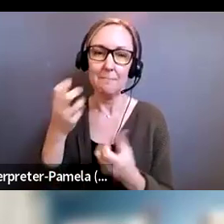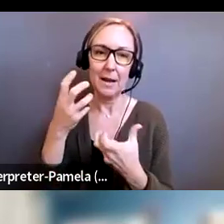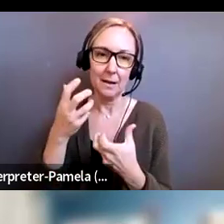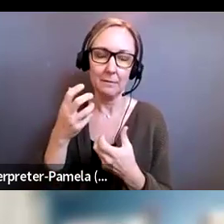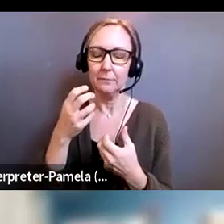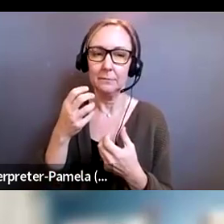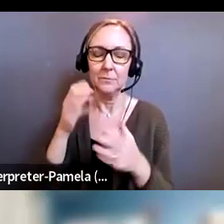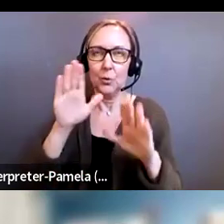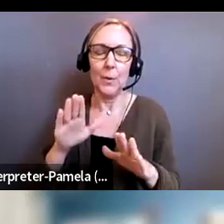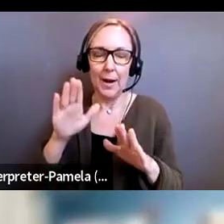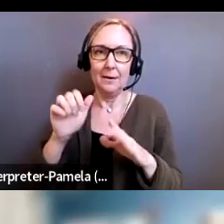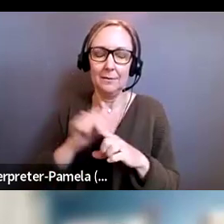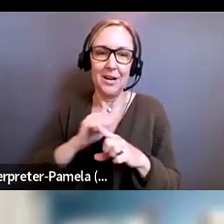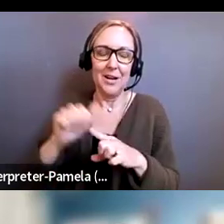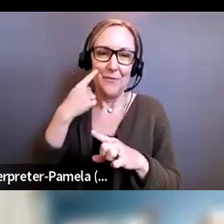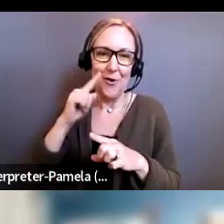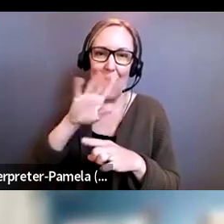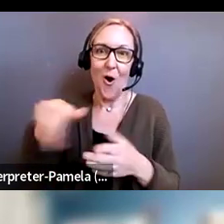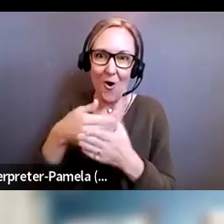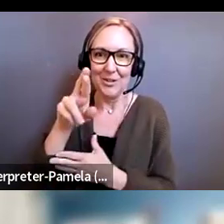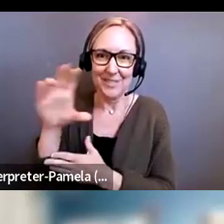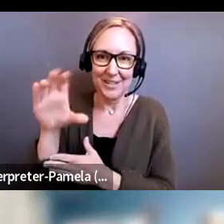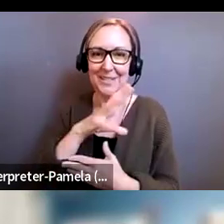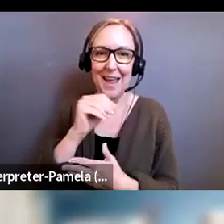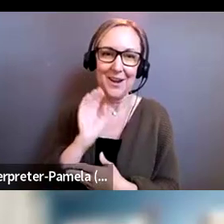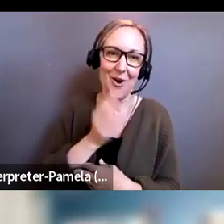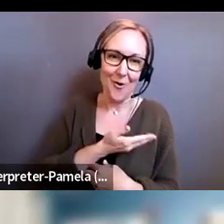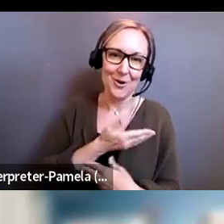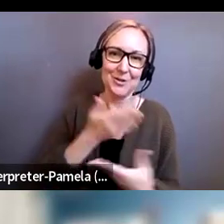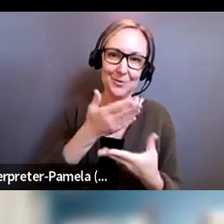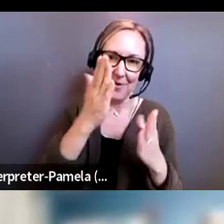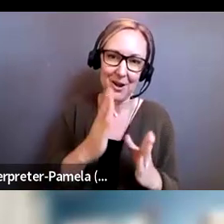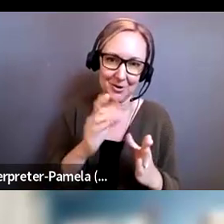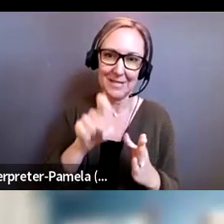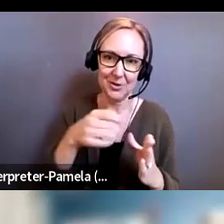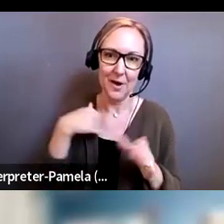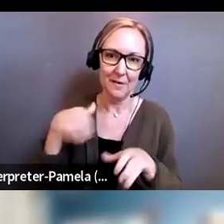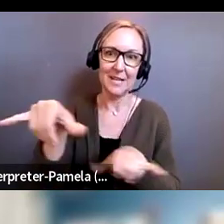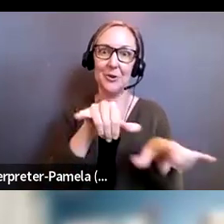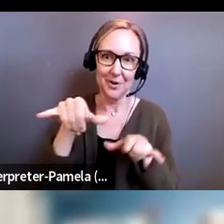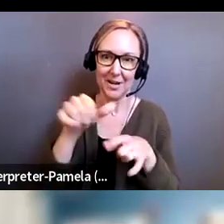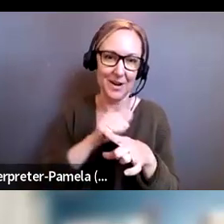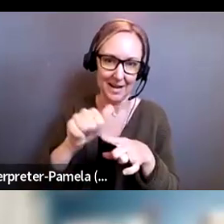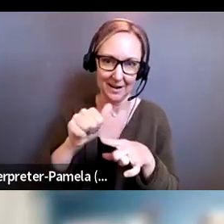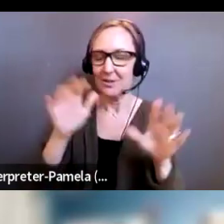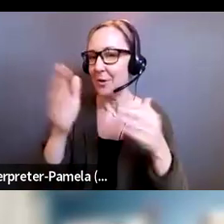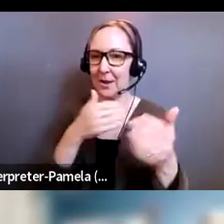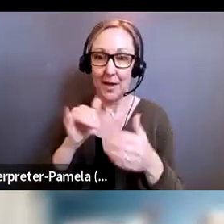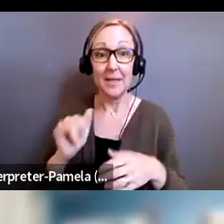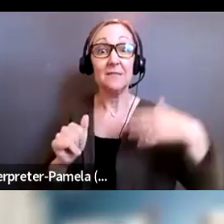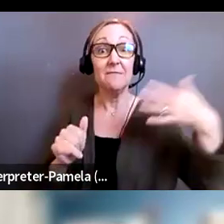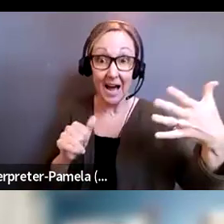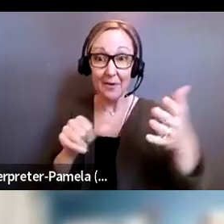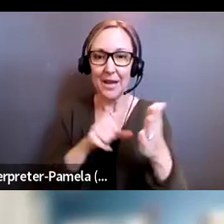reporter training, not only across the regional centers, but across our service providers as well. So that is the extent of the letter, 5 pages. We've